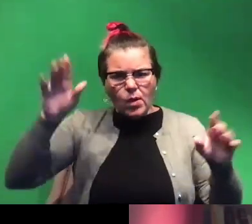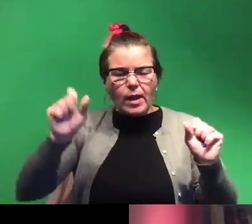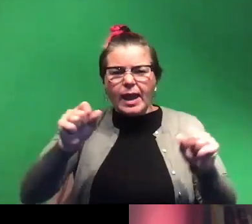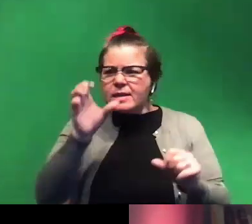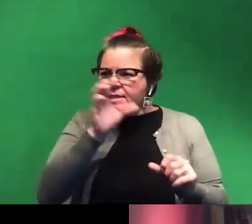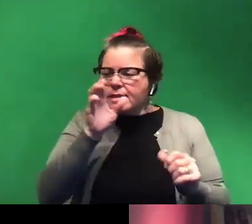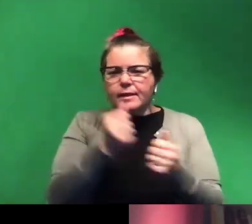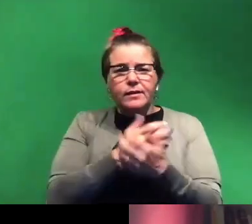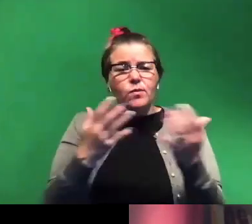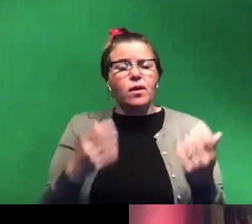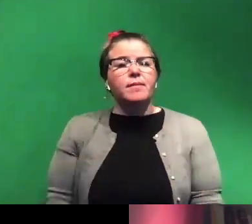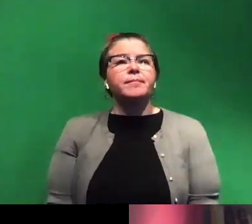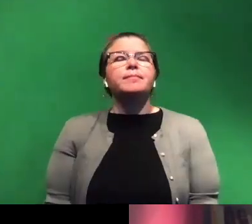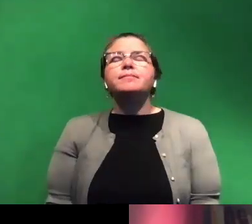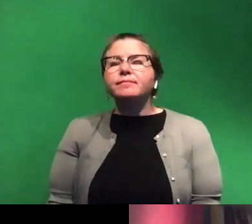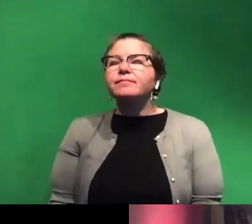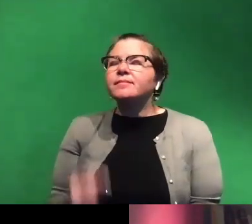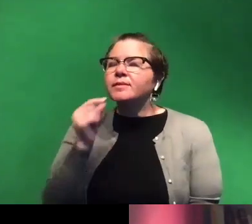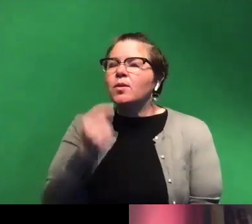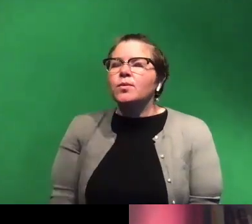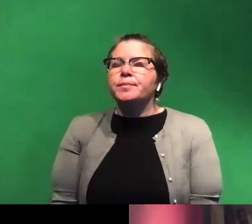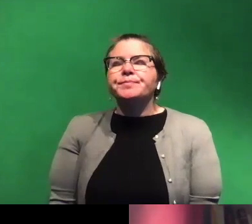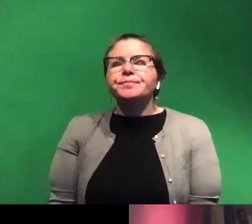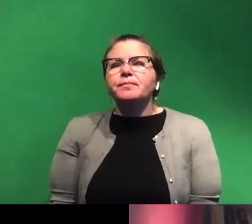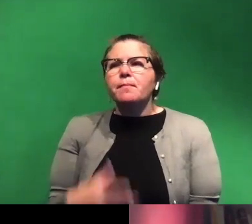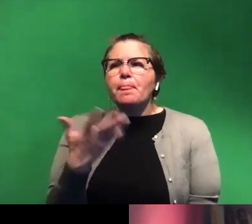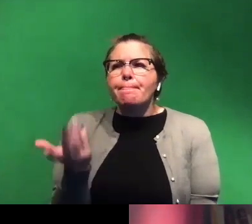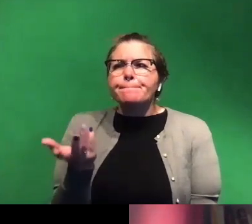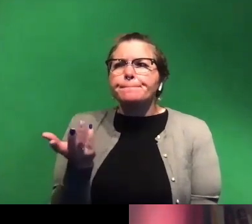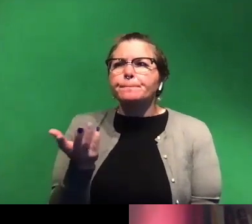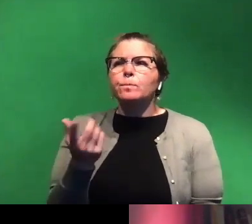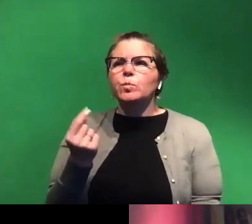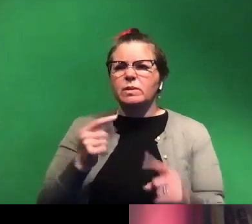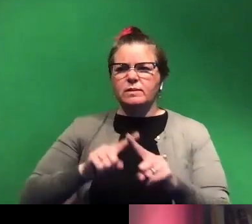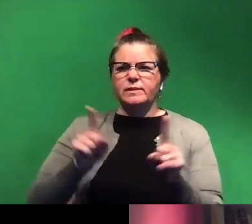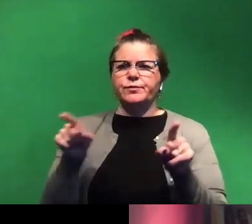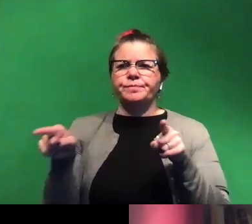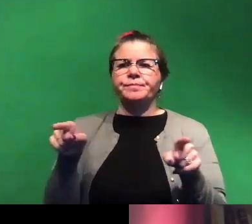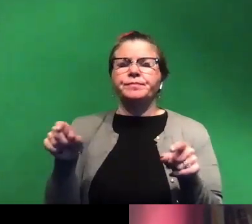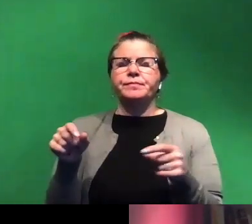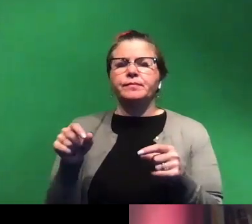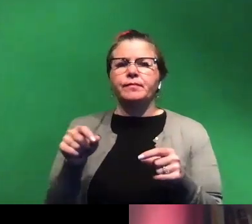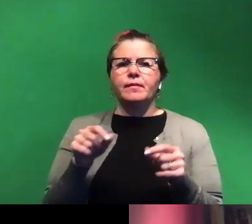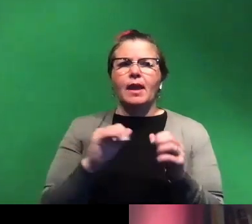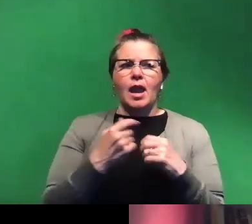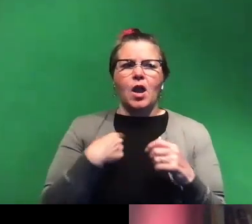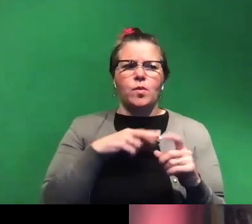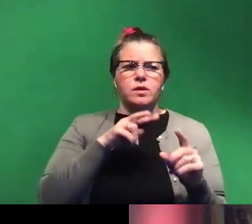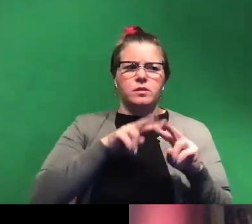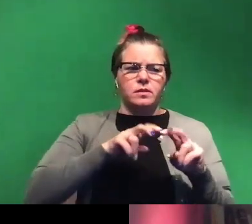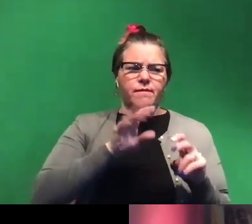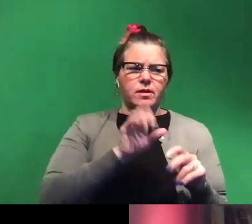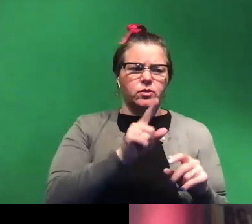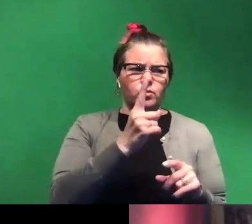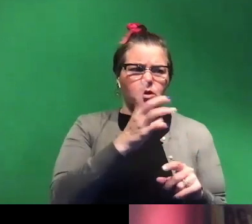you want. That's so cool. So like what is different between how we looked at fossils 100 years